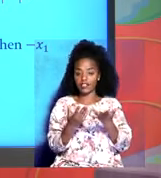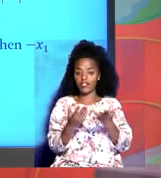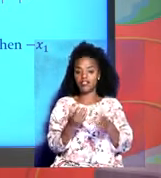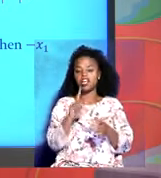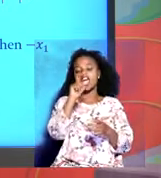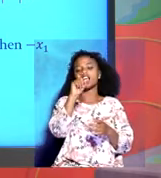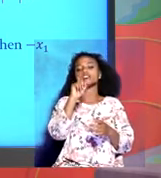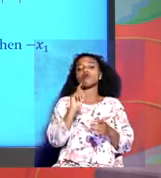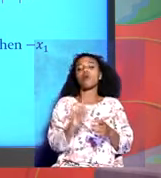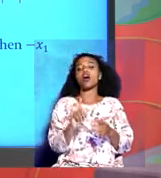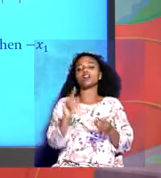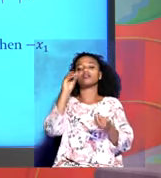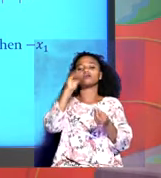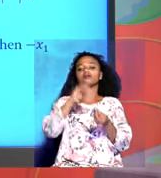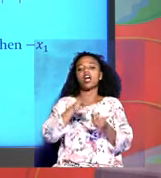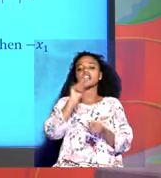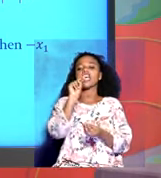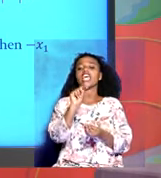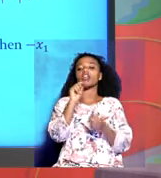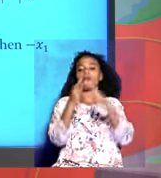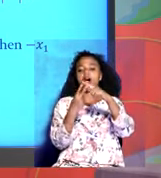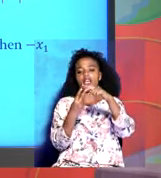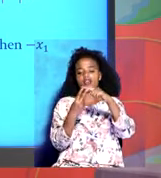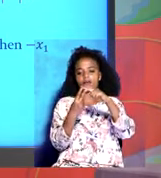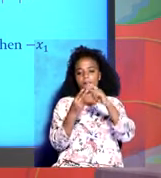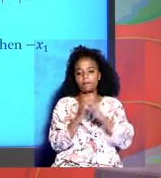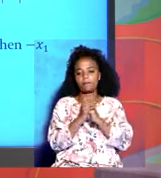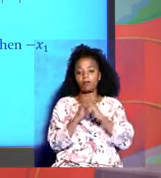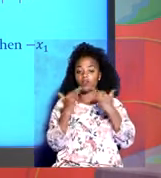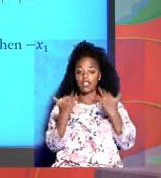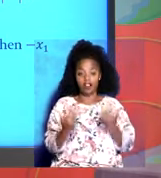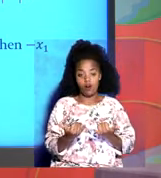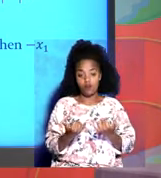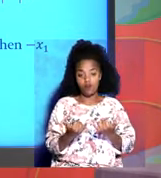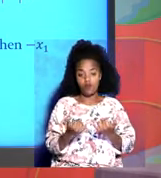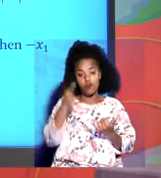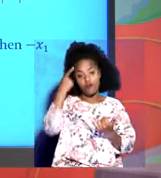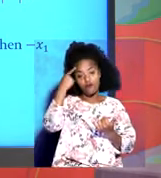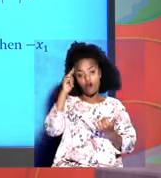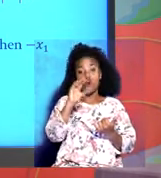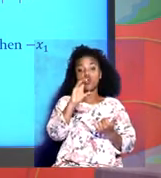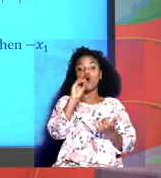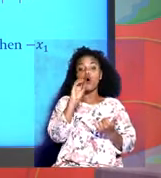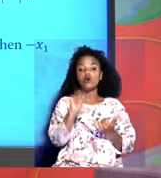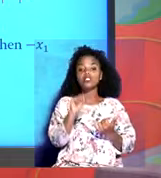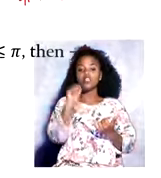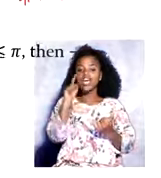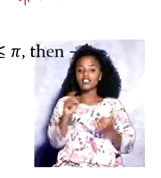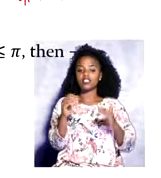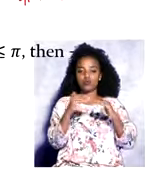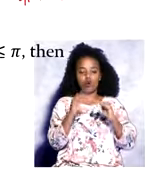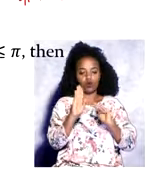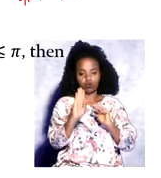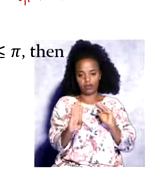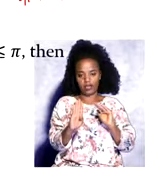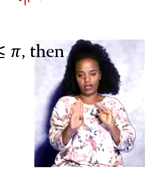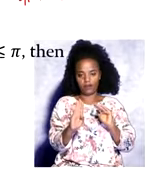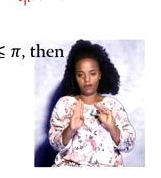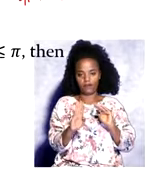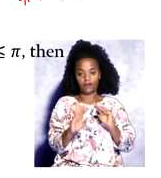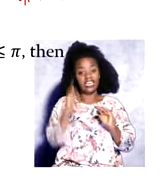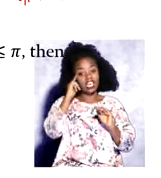x1 plus n pi, x1 plus n pi. Now for cos x is equals to b, if b is